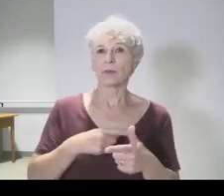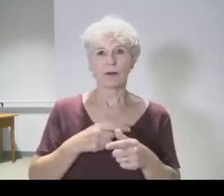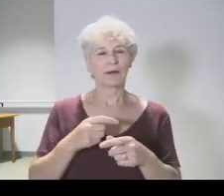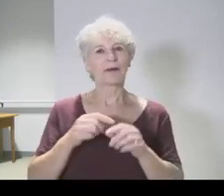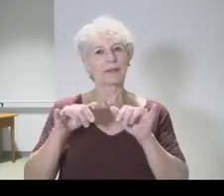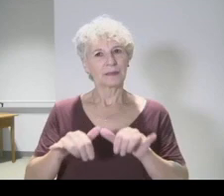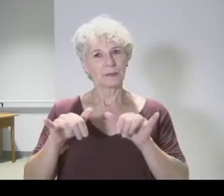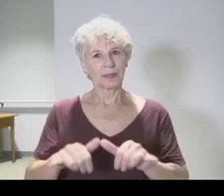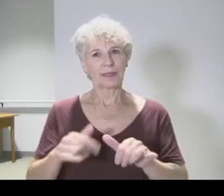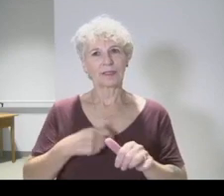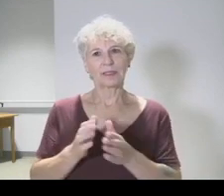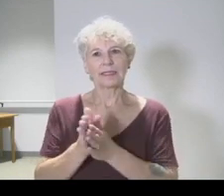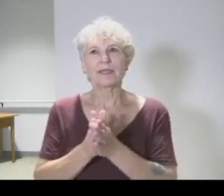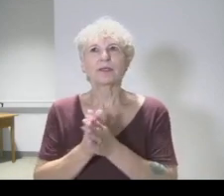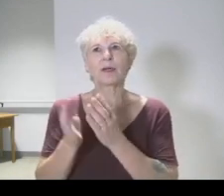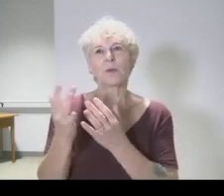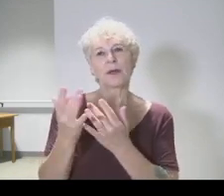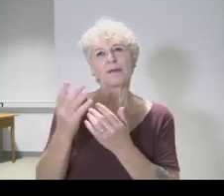eagerly await his return.